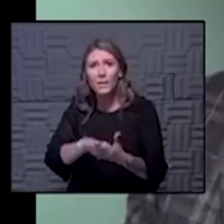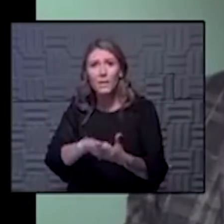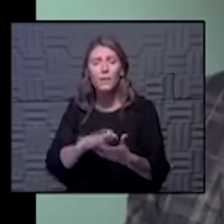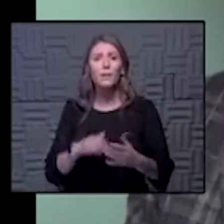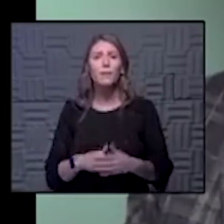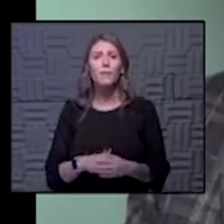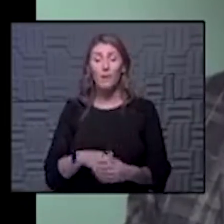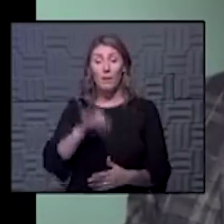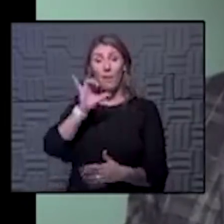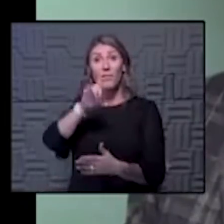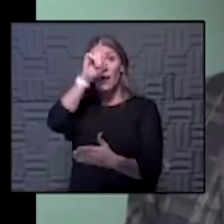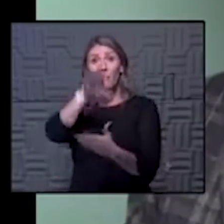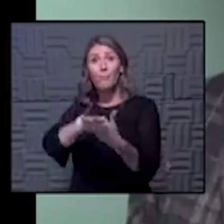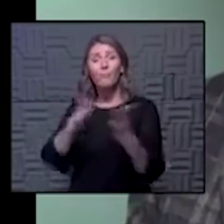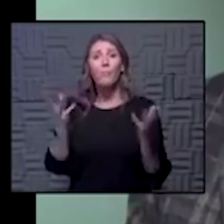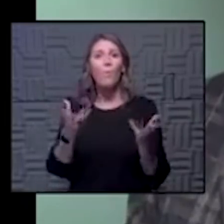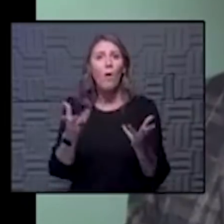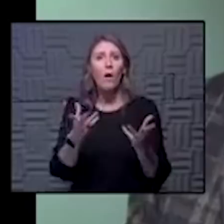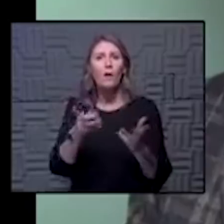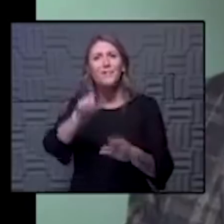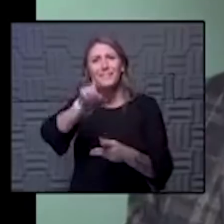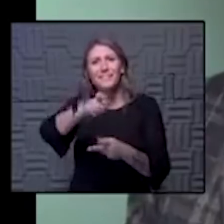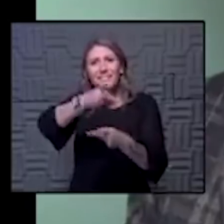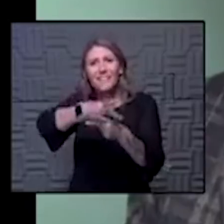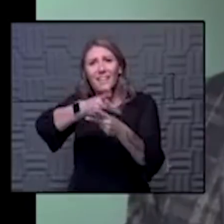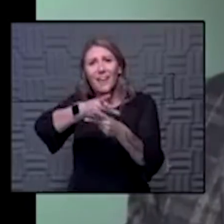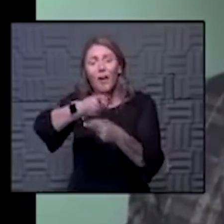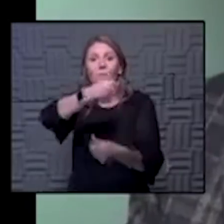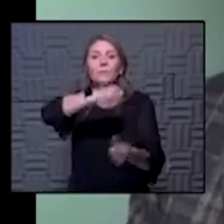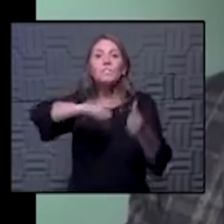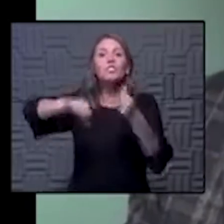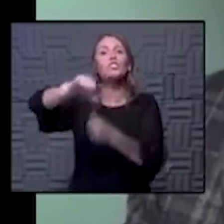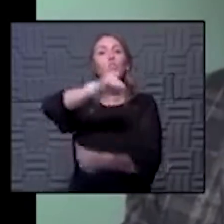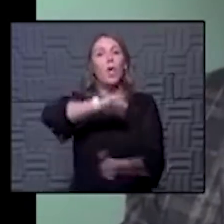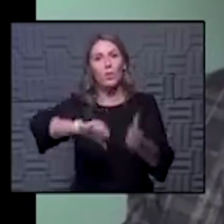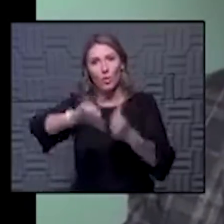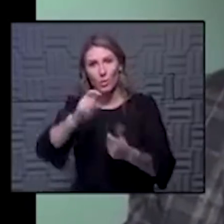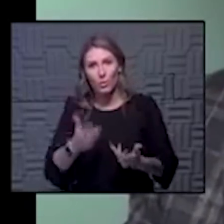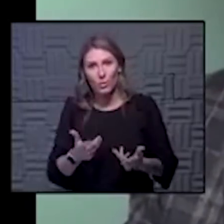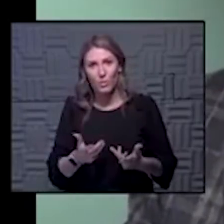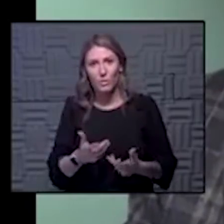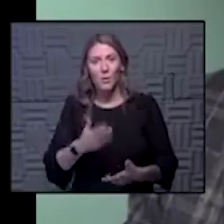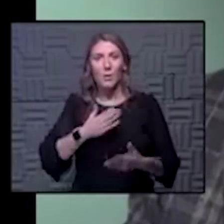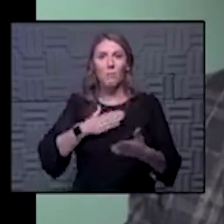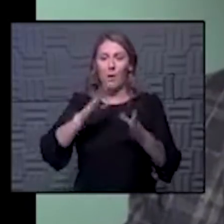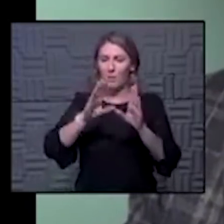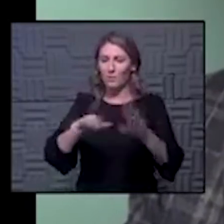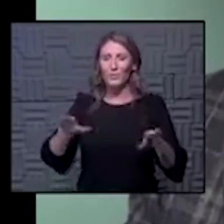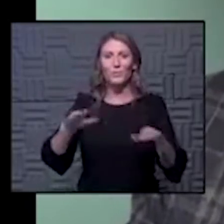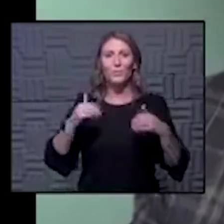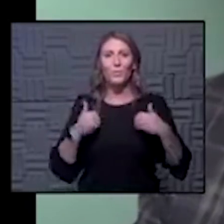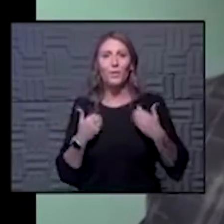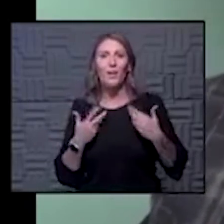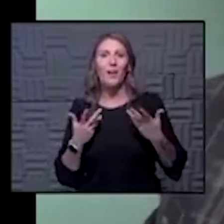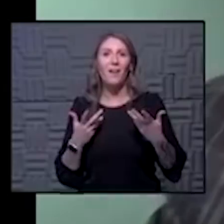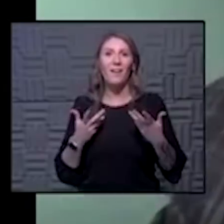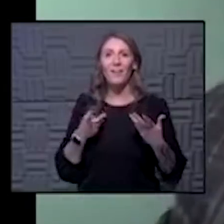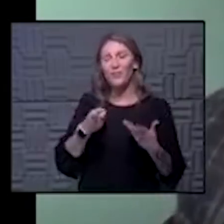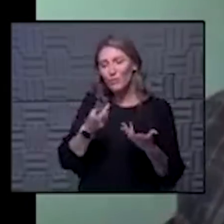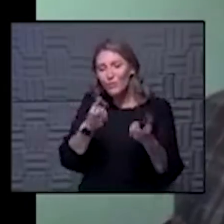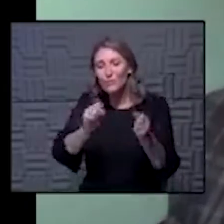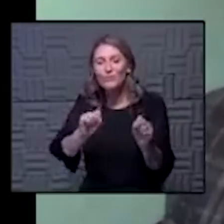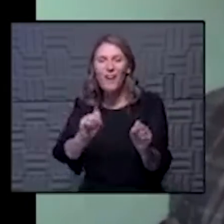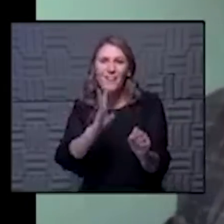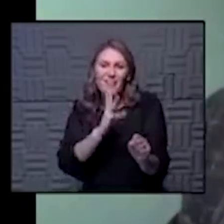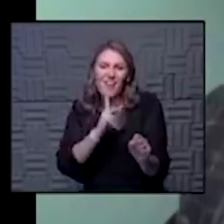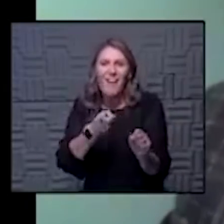That belief is that we have to take care of each other. When my children were young, we would, you try and talk about how